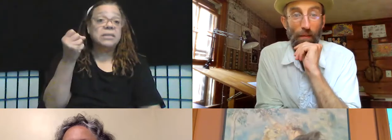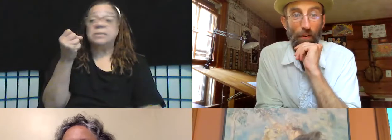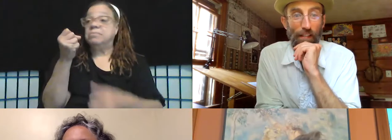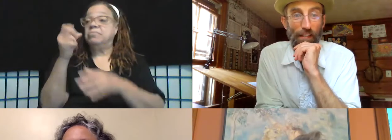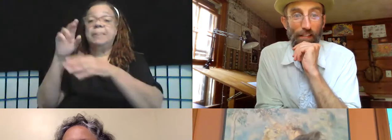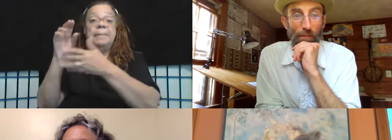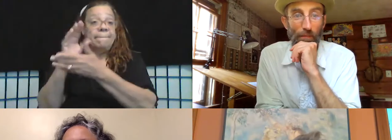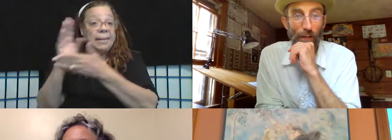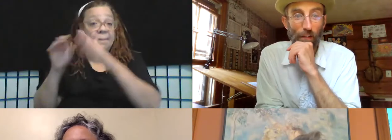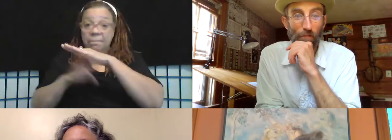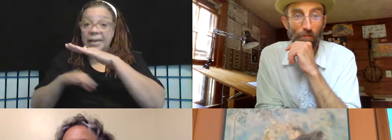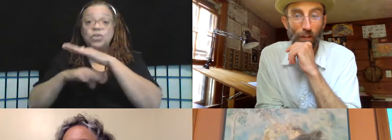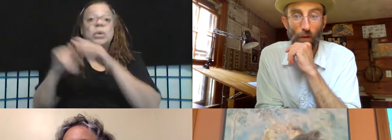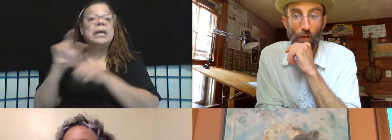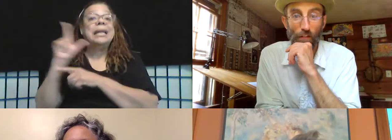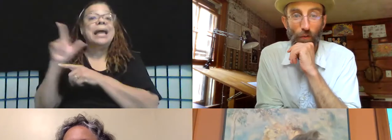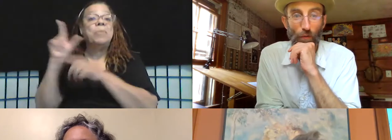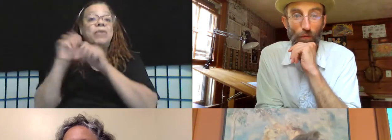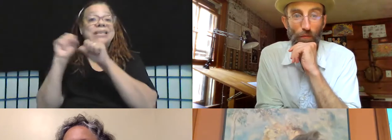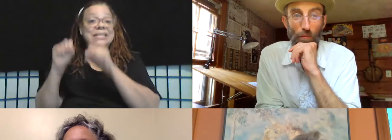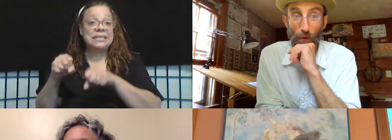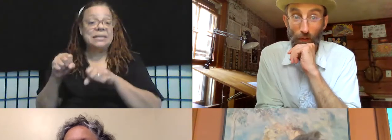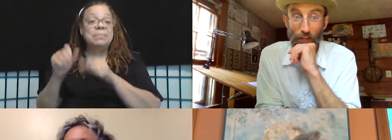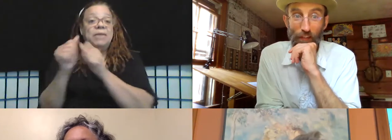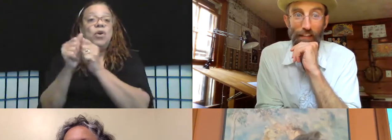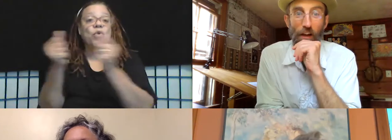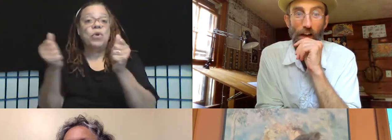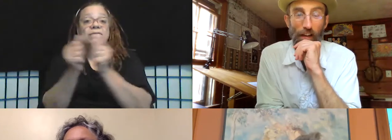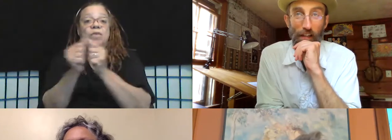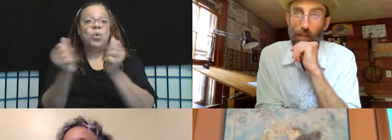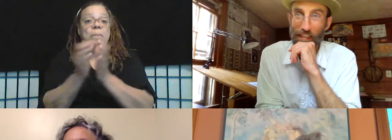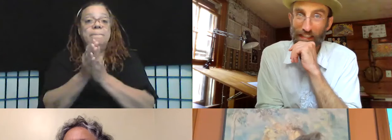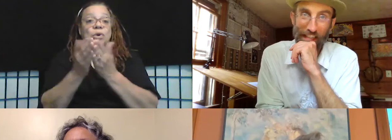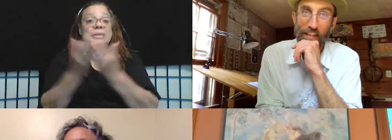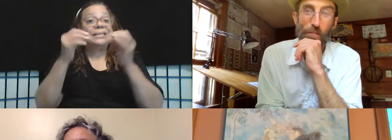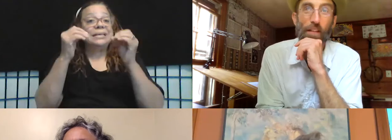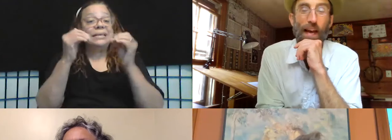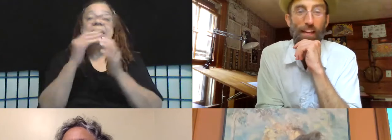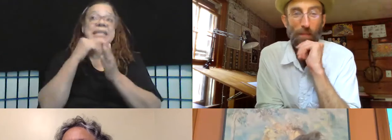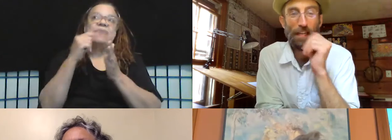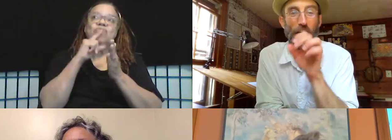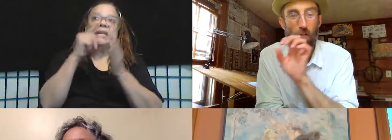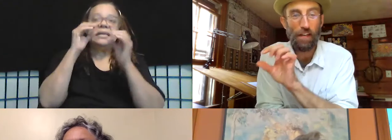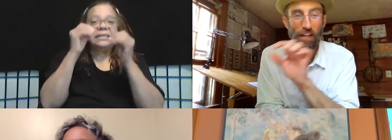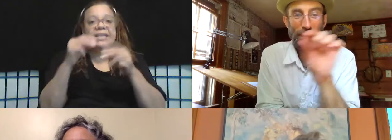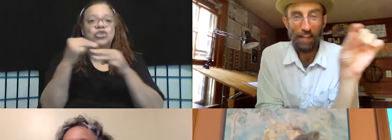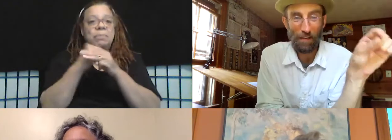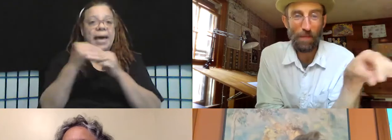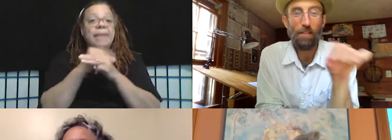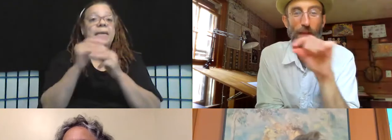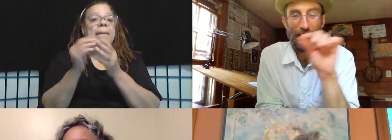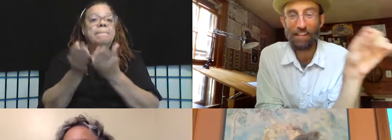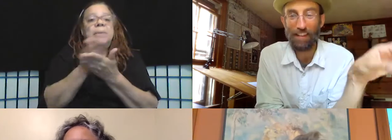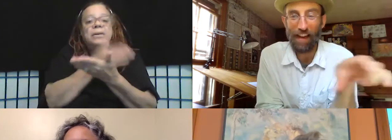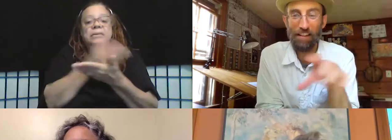a library system of accordion fold books that taught, didn't teach mathematics, but encoded in